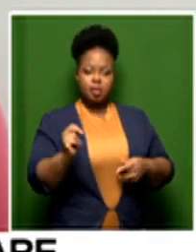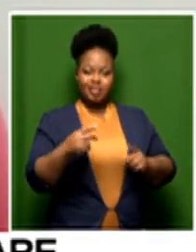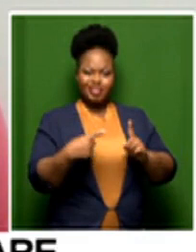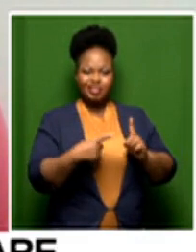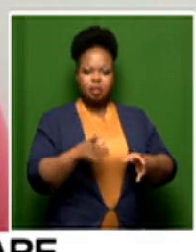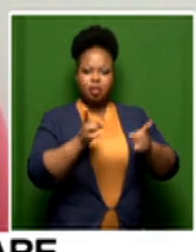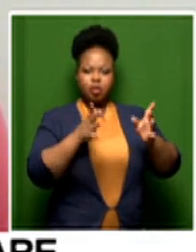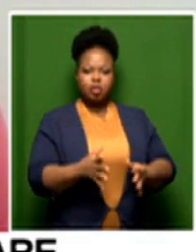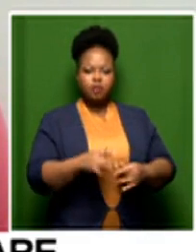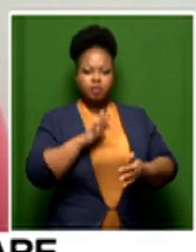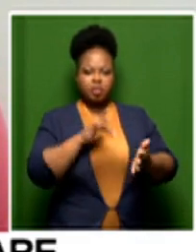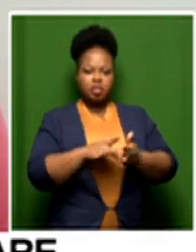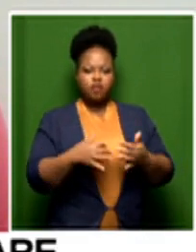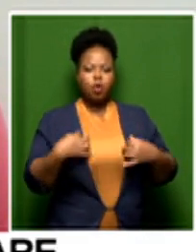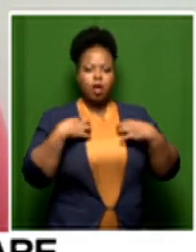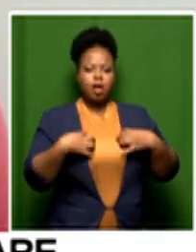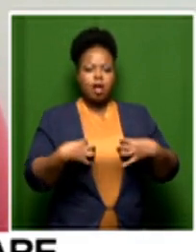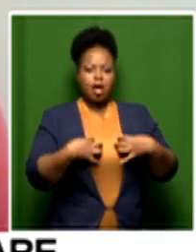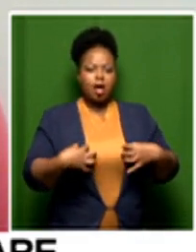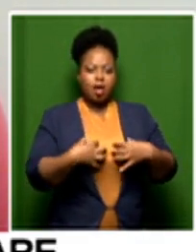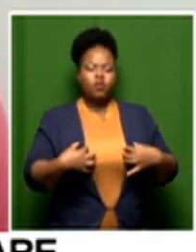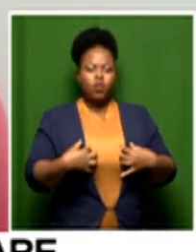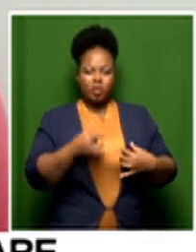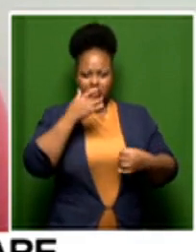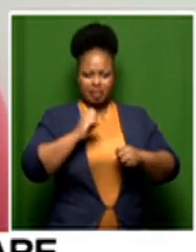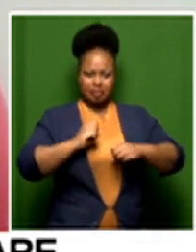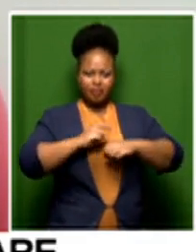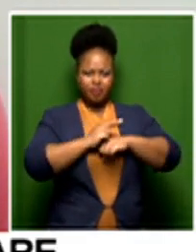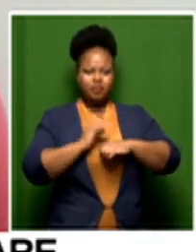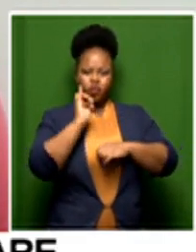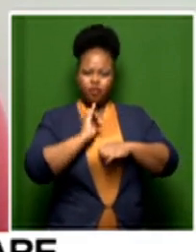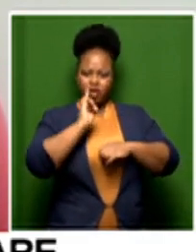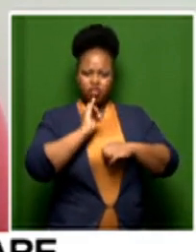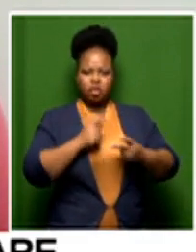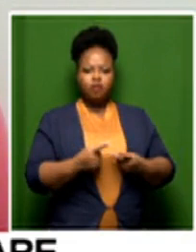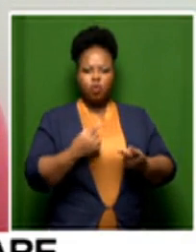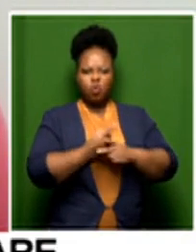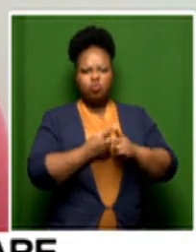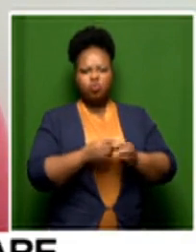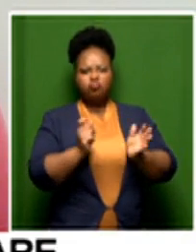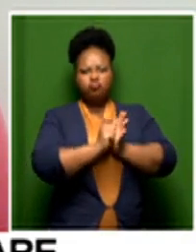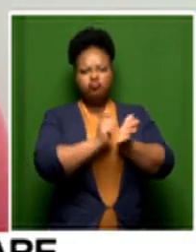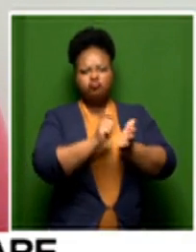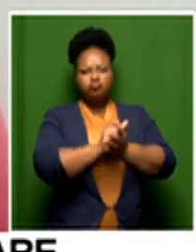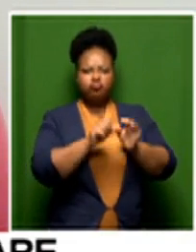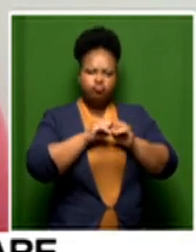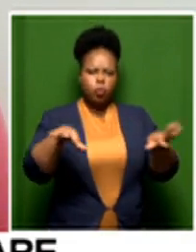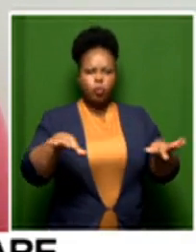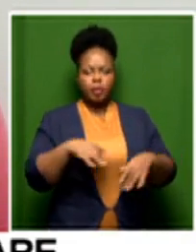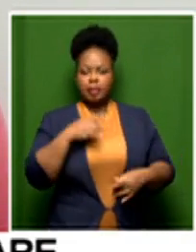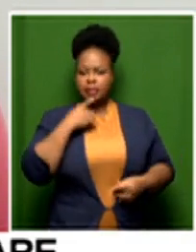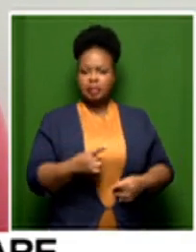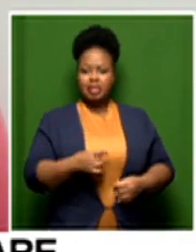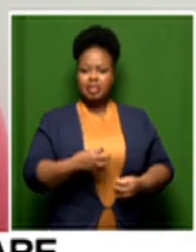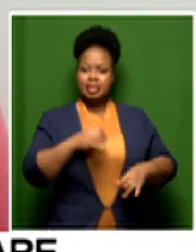the director of the Center for Lung Infection and Immunity, and it was published in a journal, and the article basically saying that